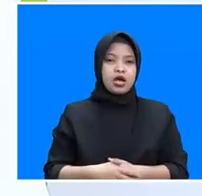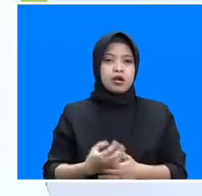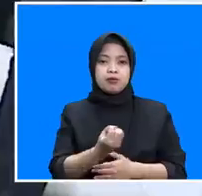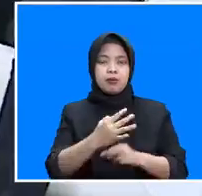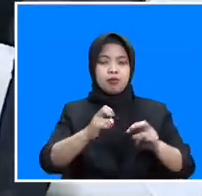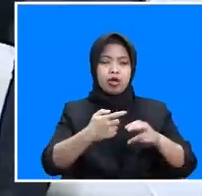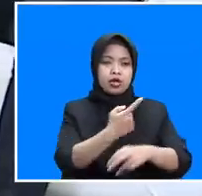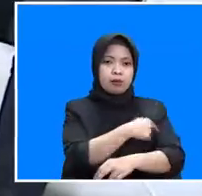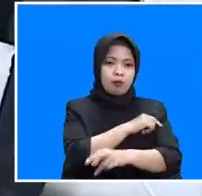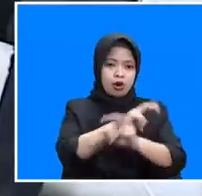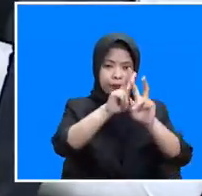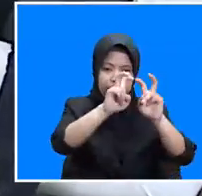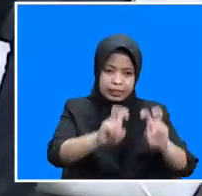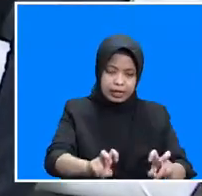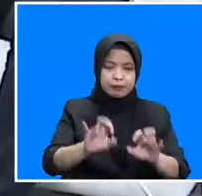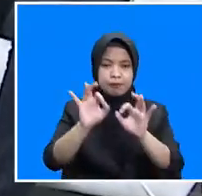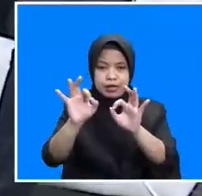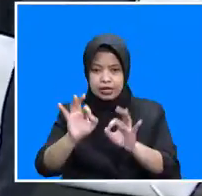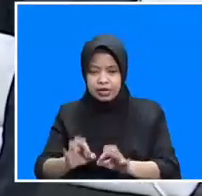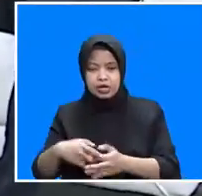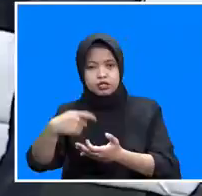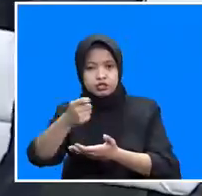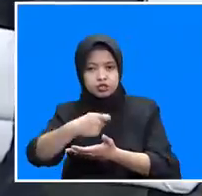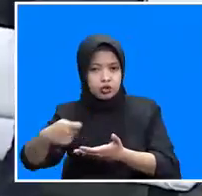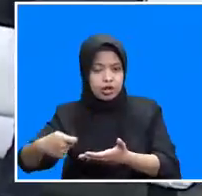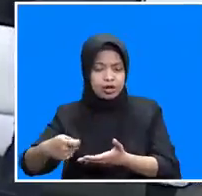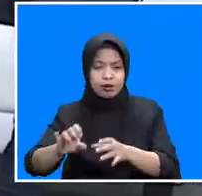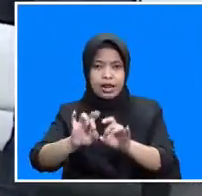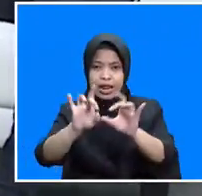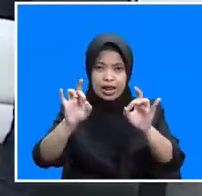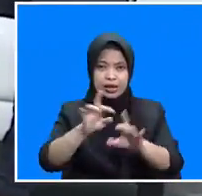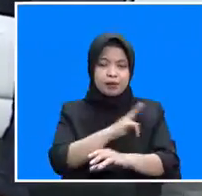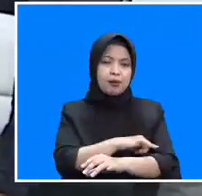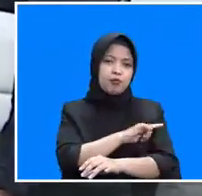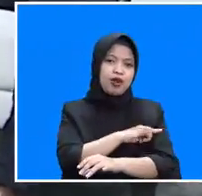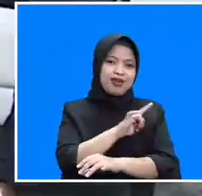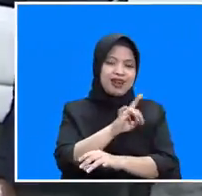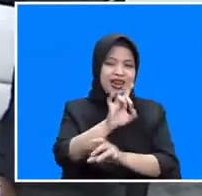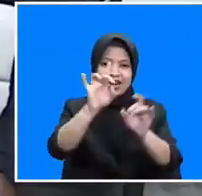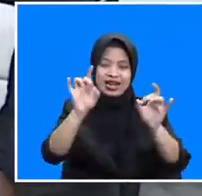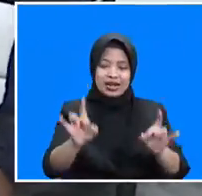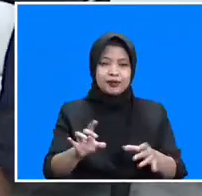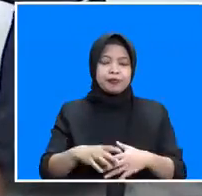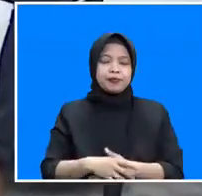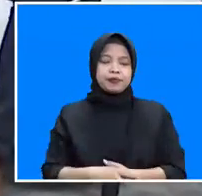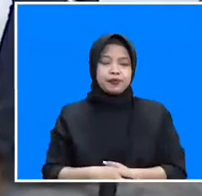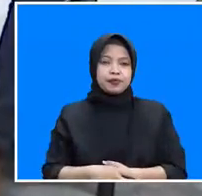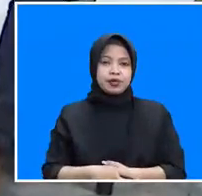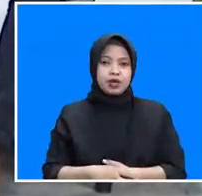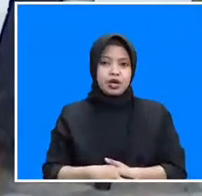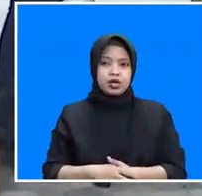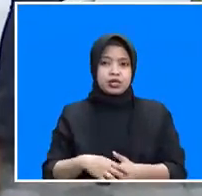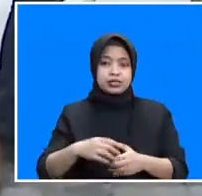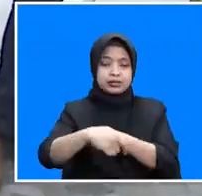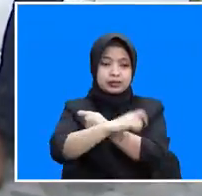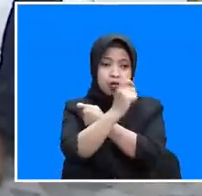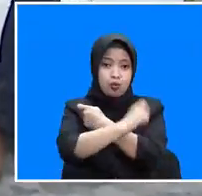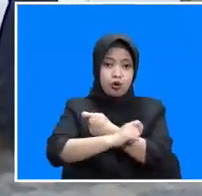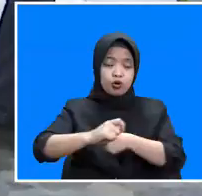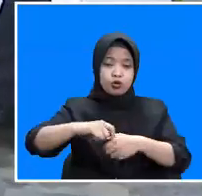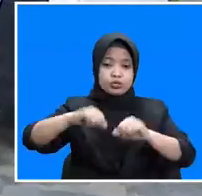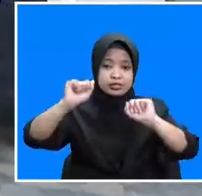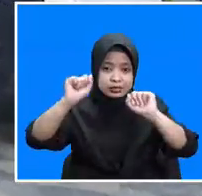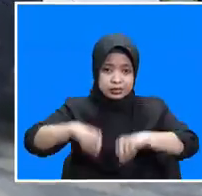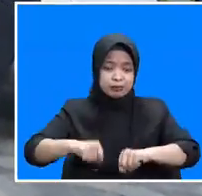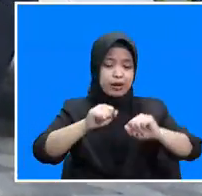to skills. Mm-hmm. Once we try to have this MOU agreed and signed, I think that'll just